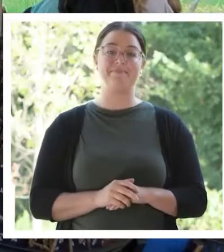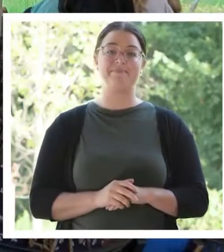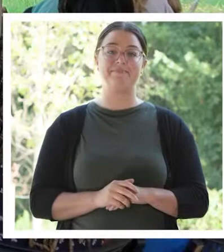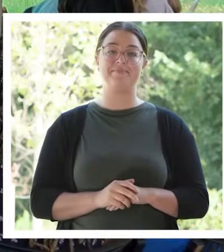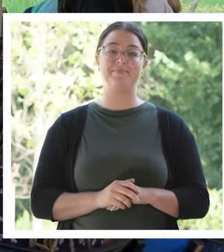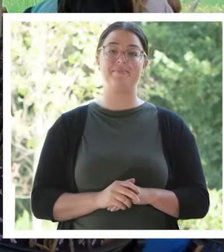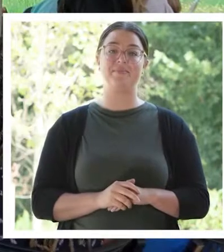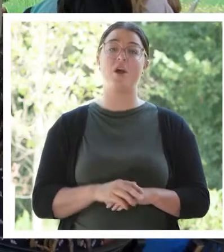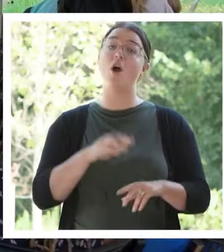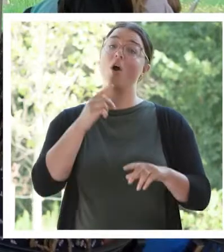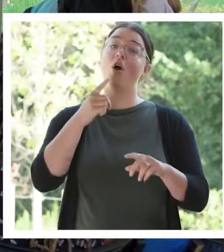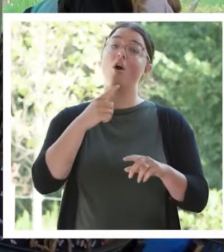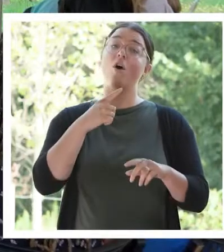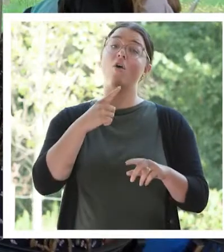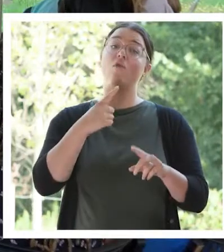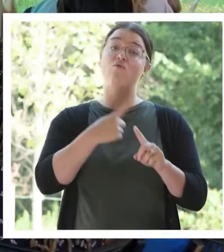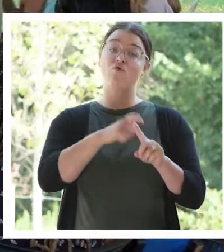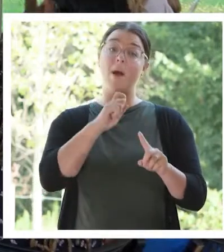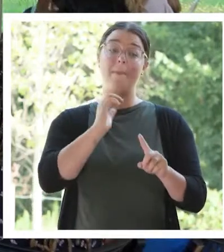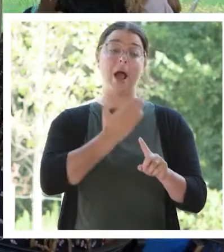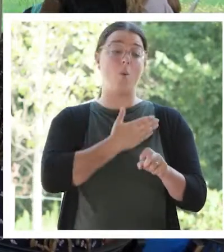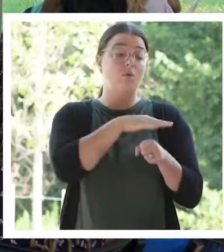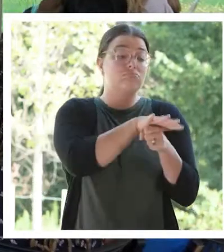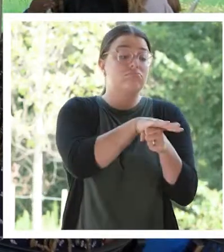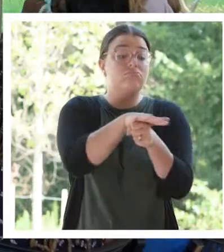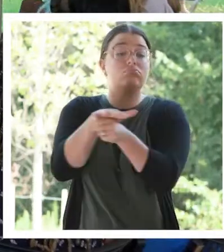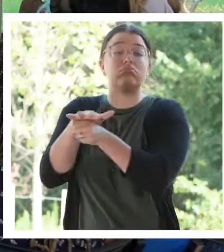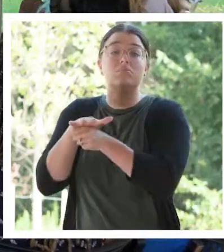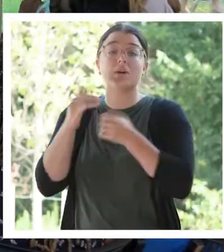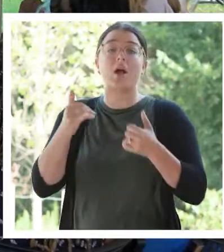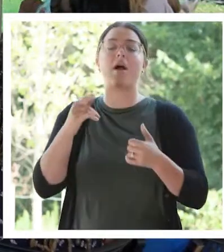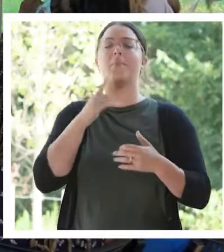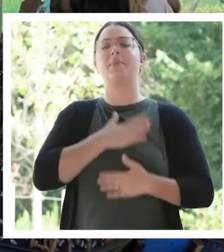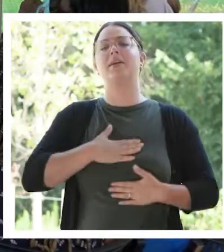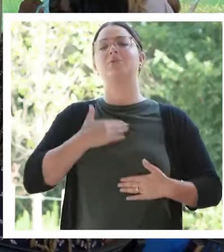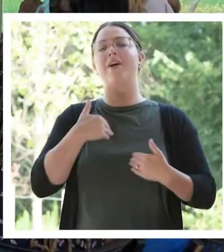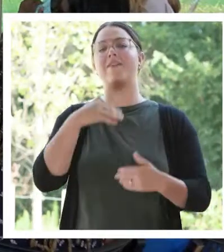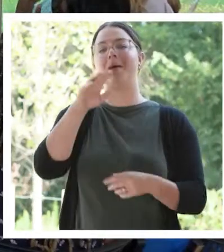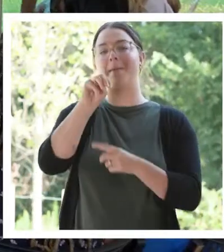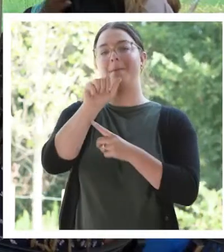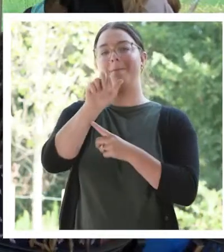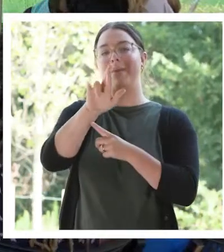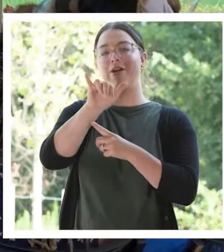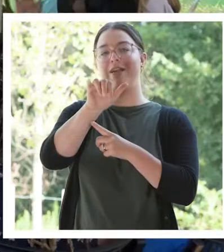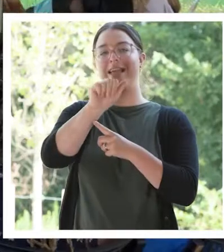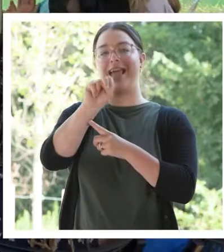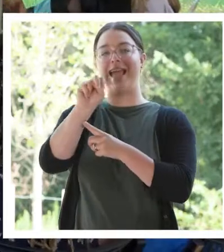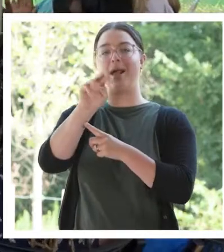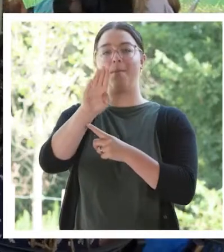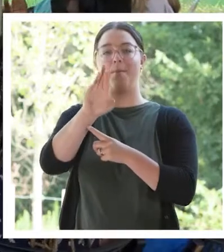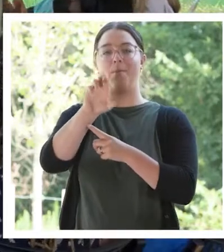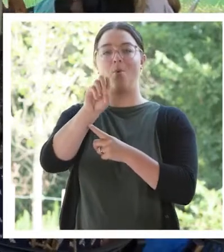from our municipalities today, we are pleased to have Marion Brody Ennis from the town of Walkersville.